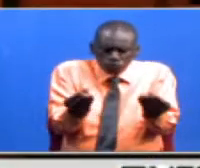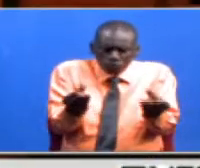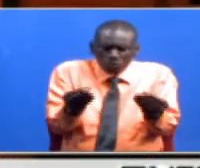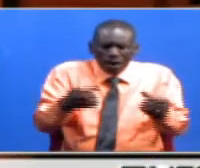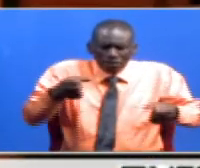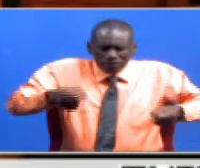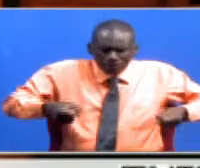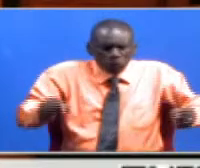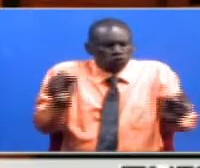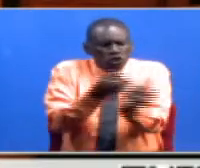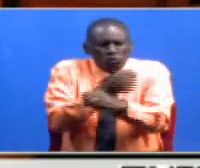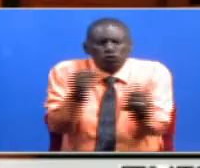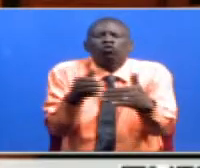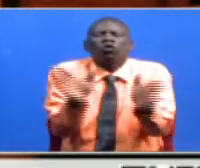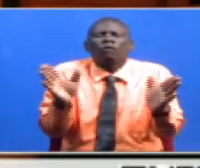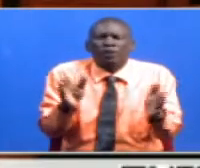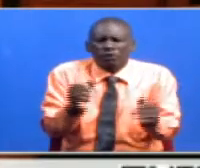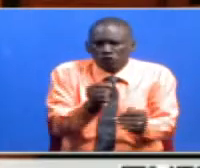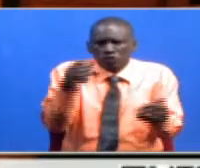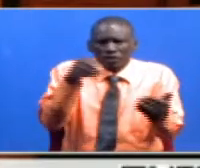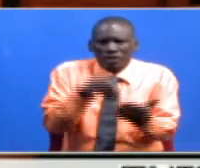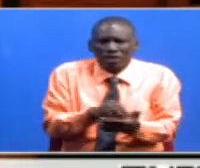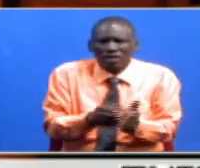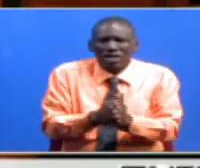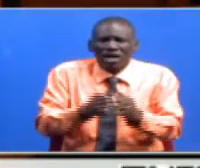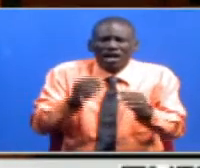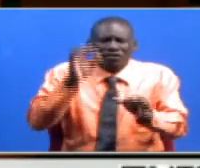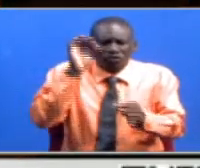it out. And then when we were inside the church, they lit it on fire.